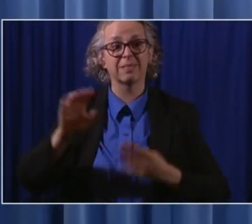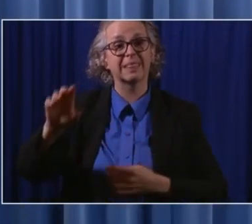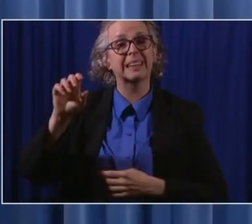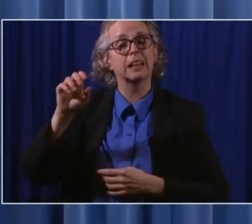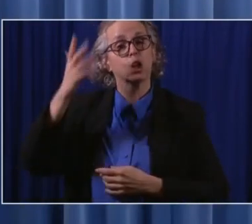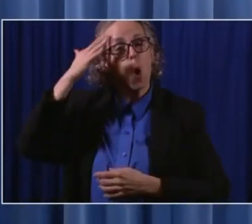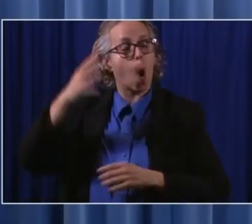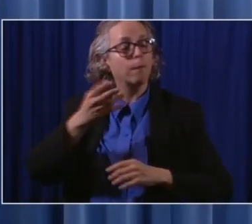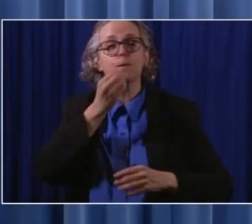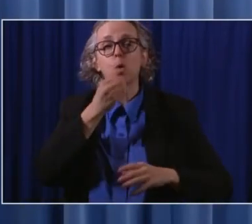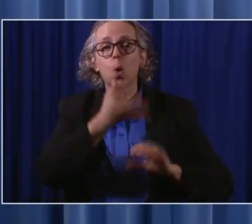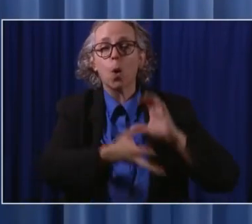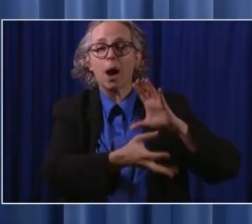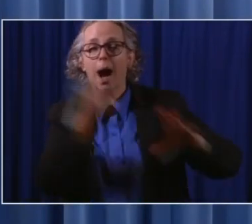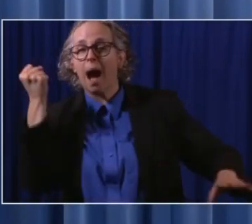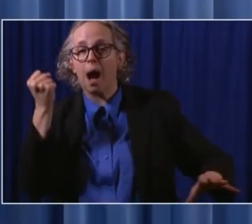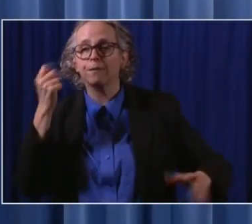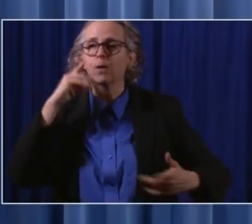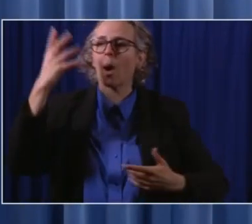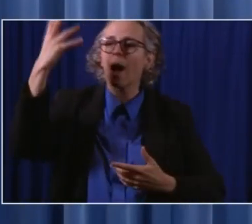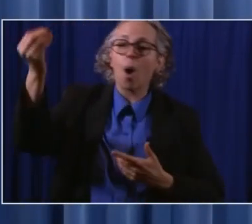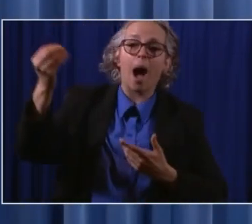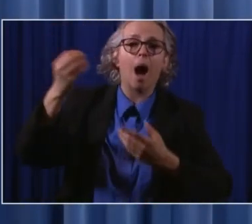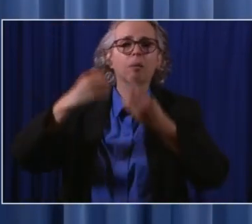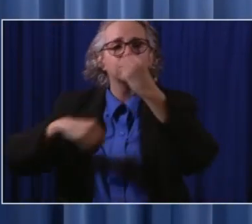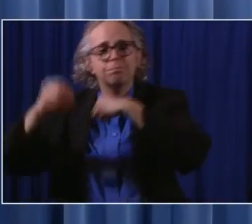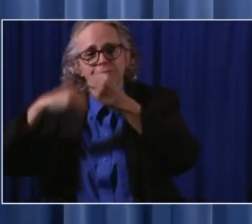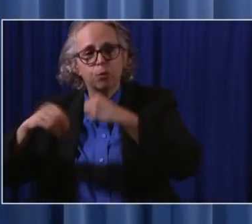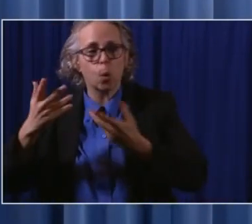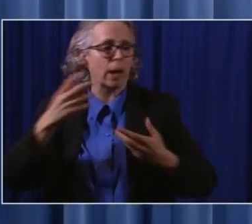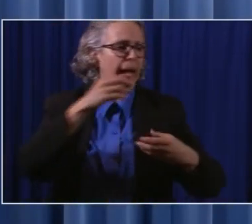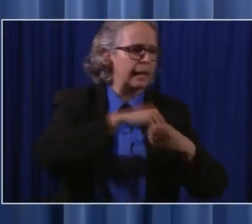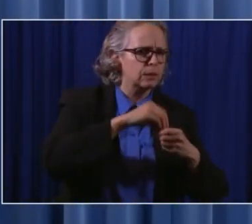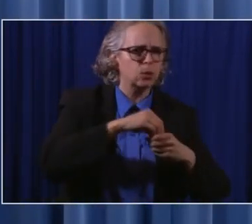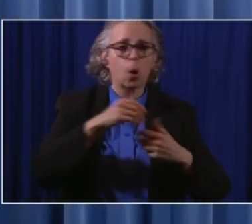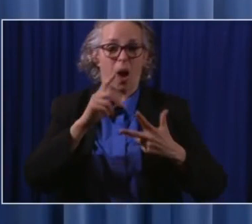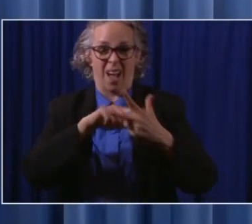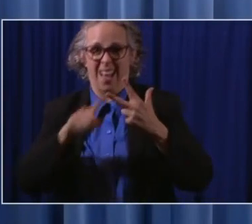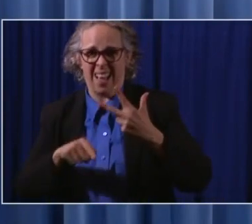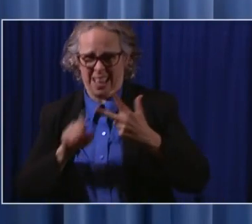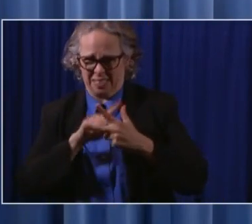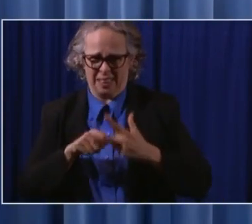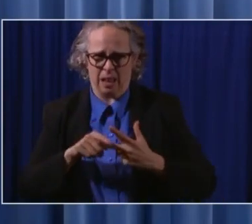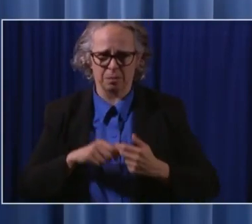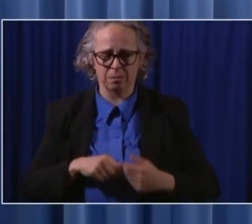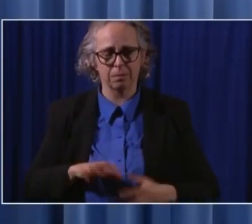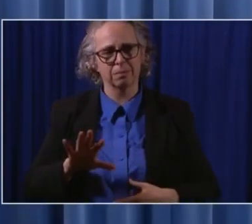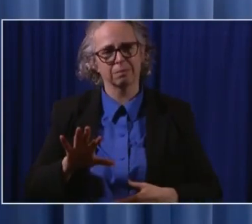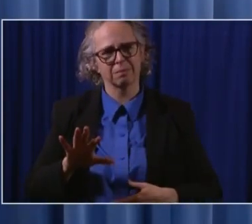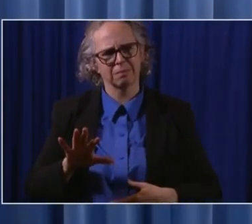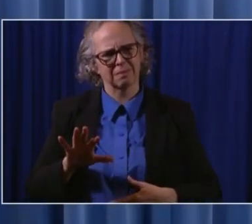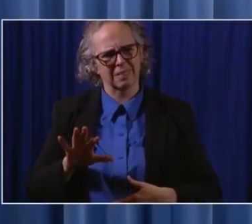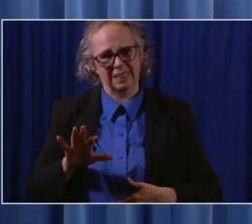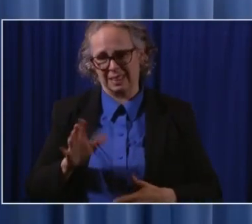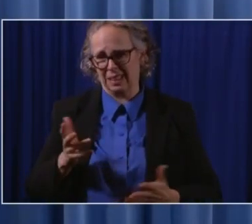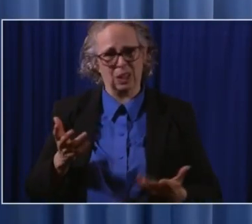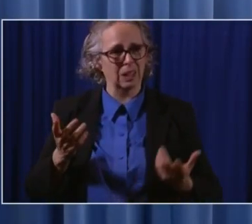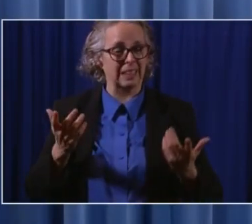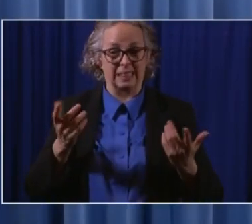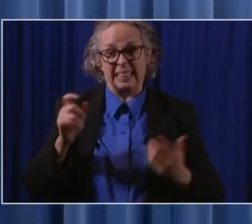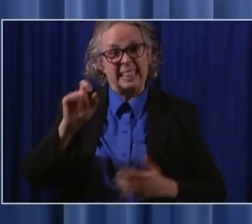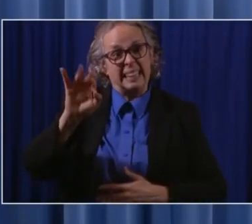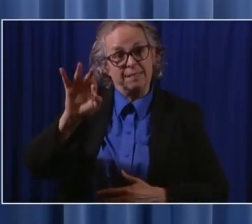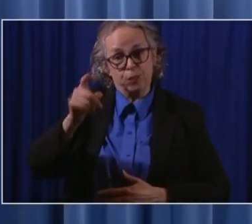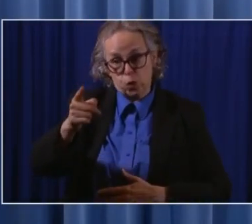dining, should only do that when strict social distancing can be maintained.